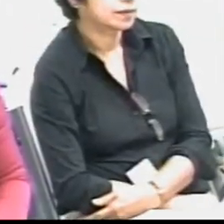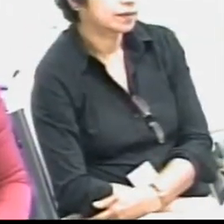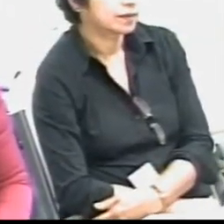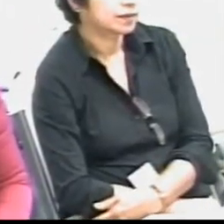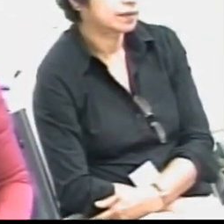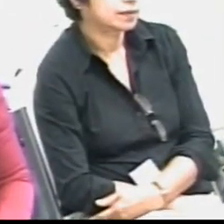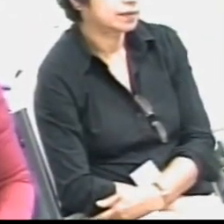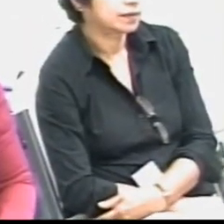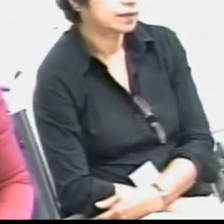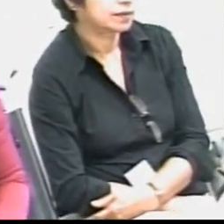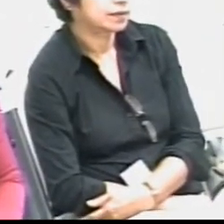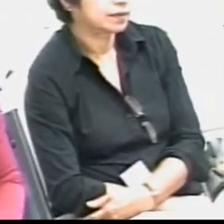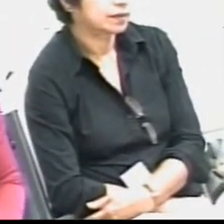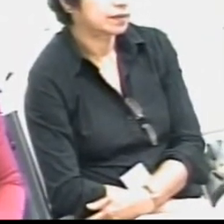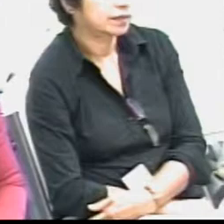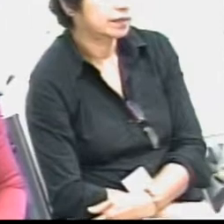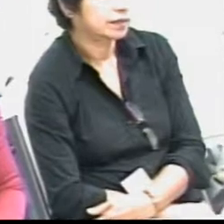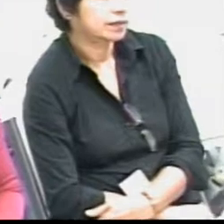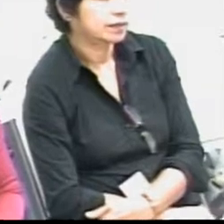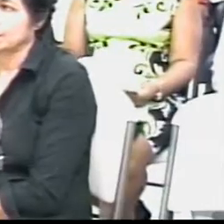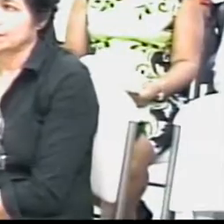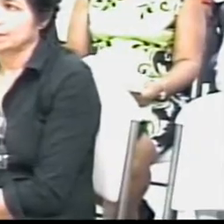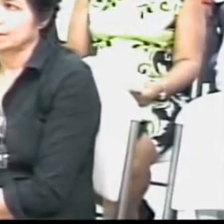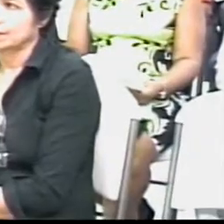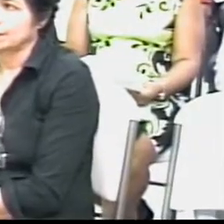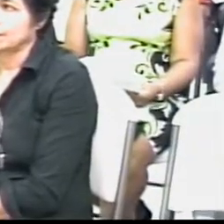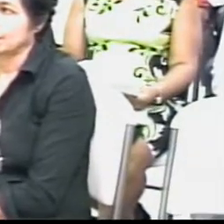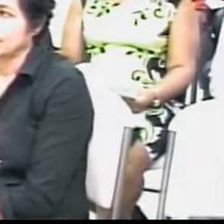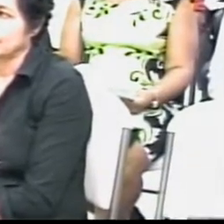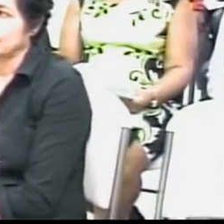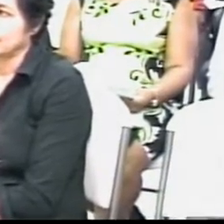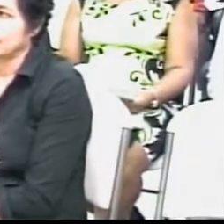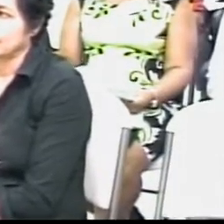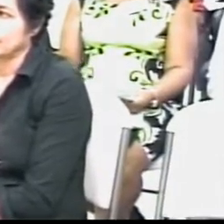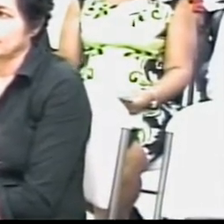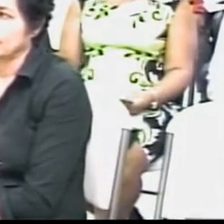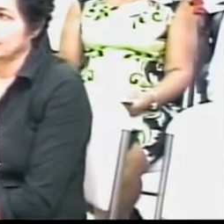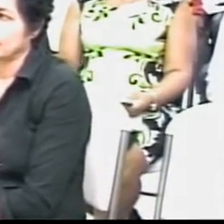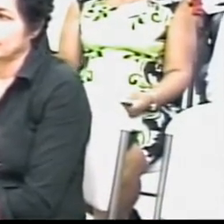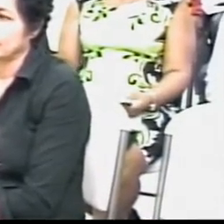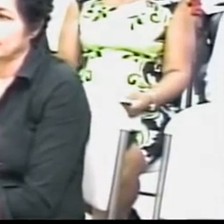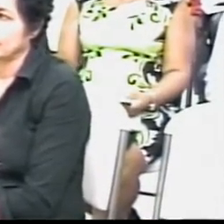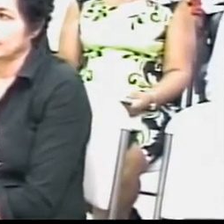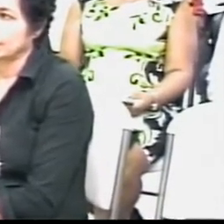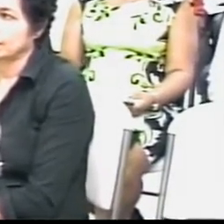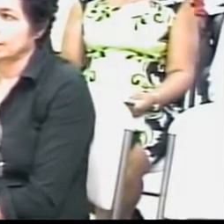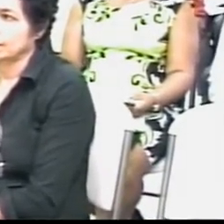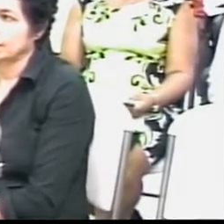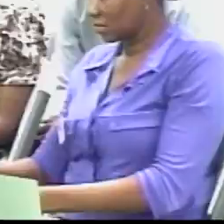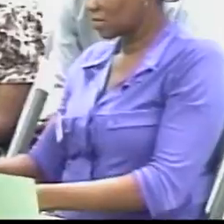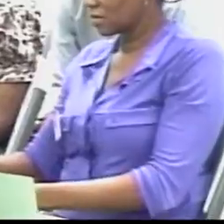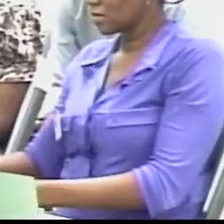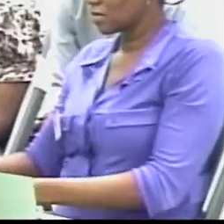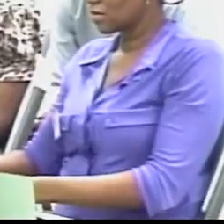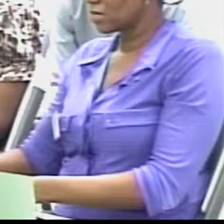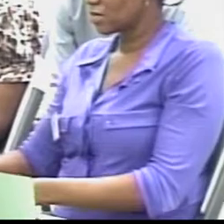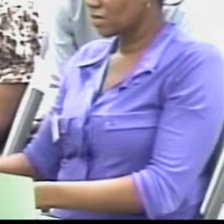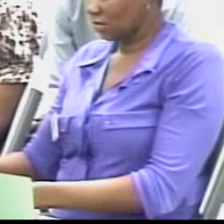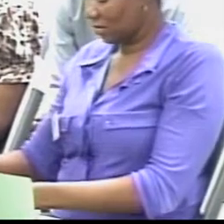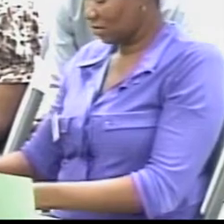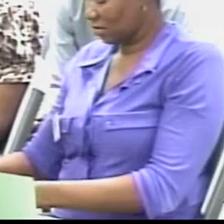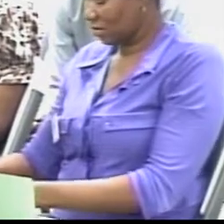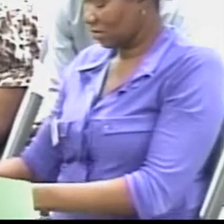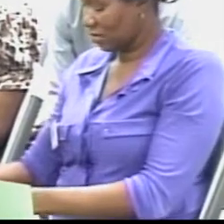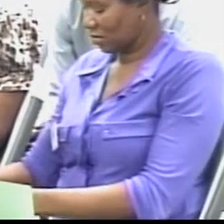3-day workshop is funded by the European Union under the 10th European Development Fund Sanitary and Phytosanitary